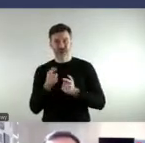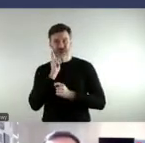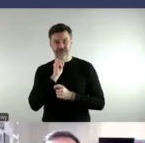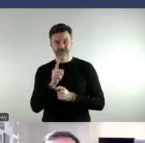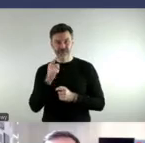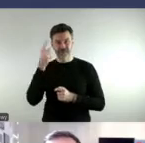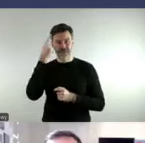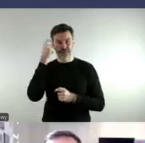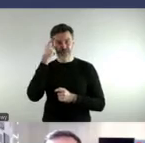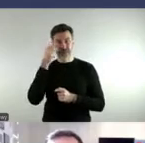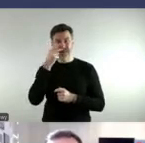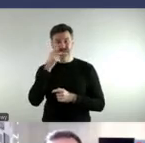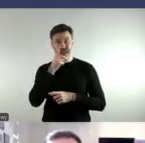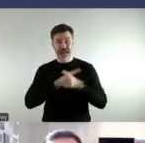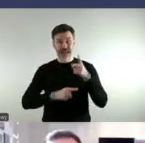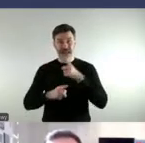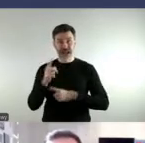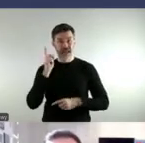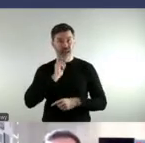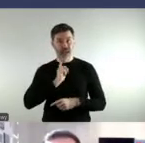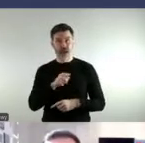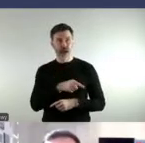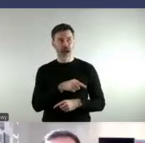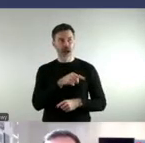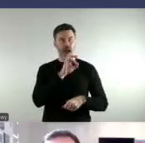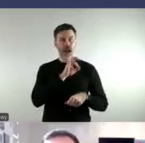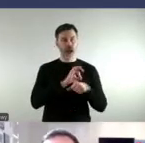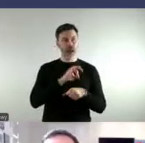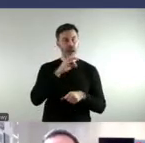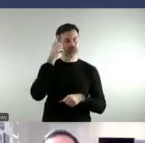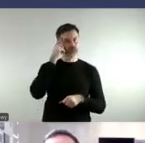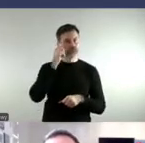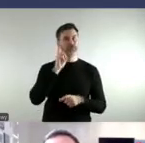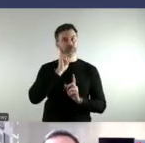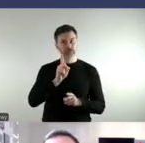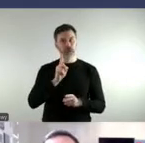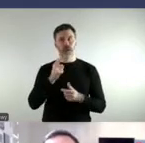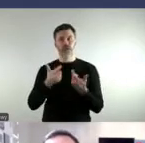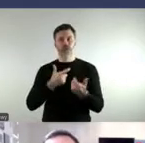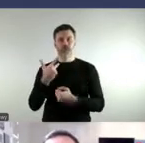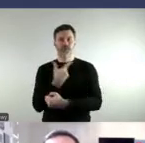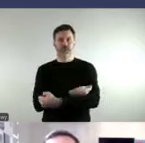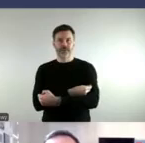that this was that these artificial wounds were so well made.